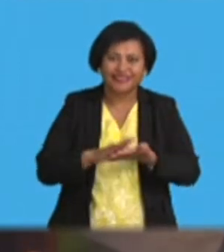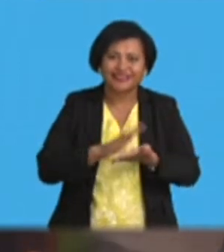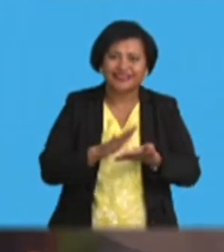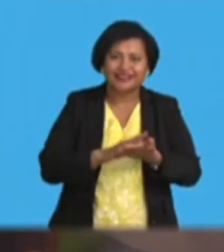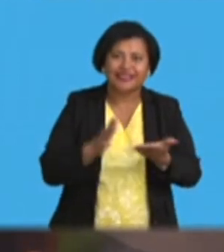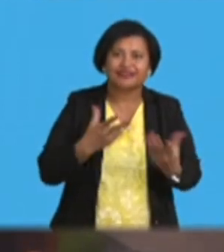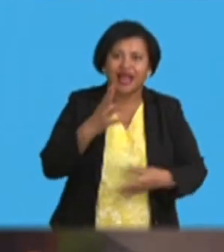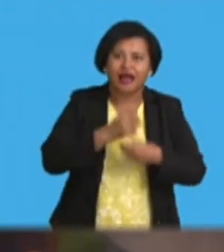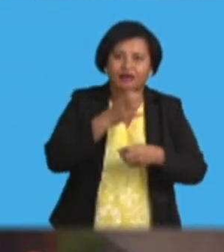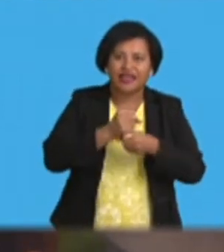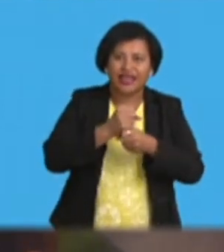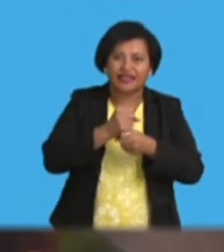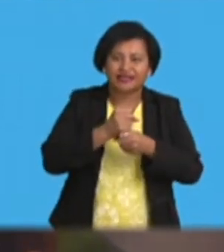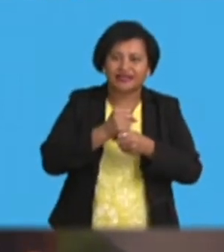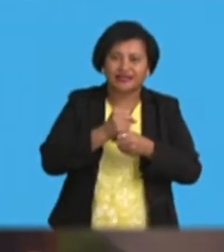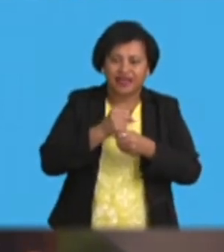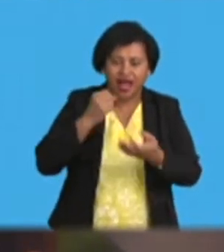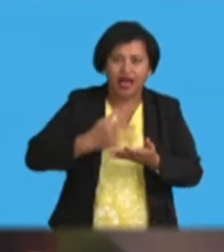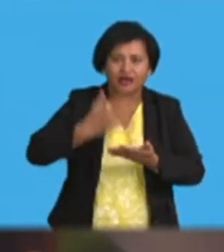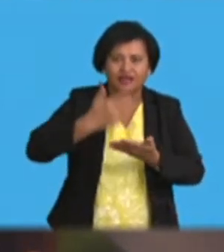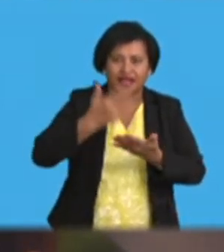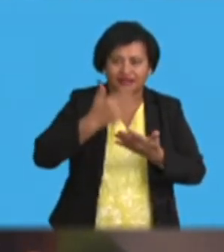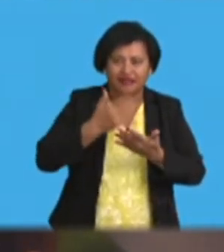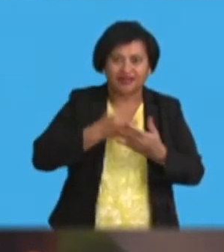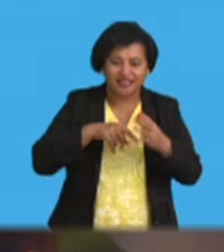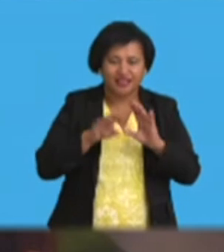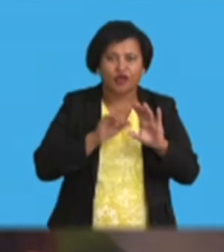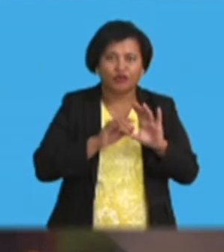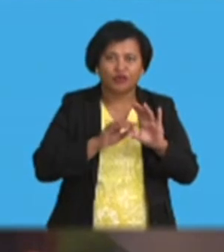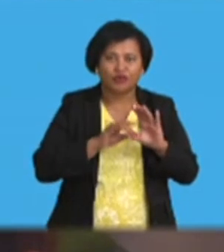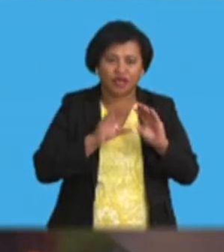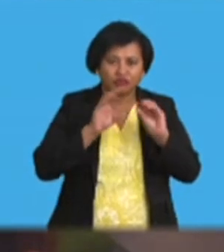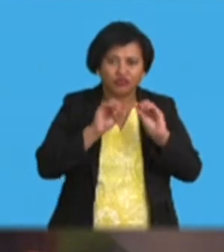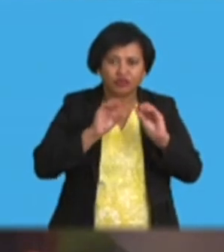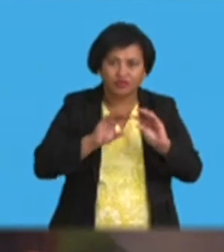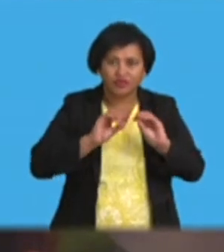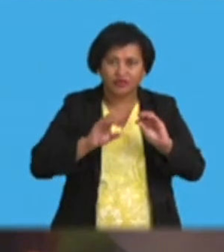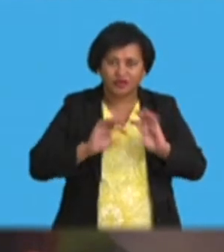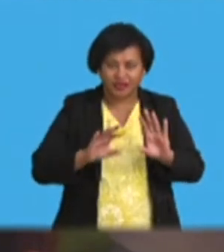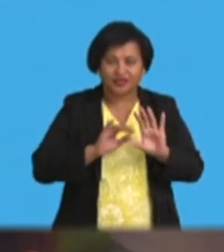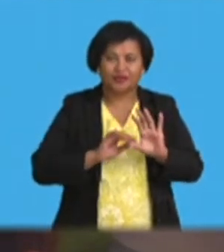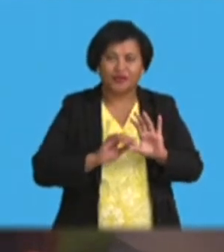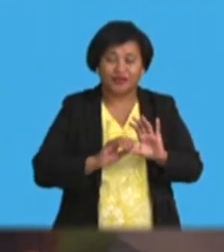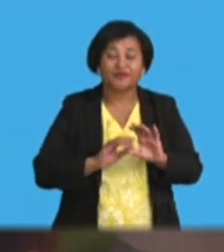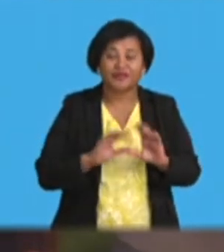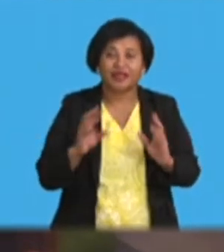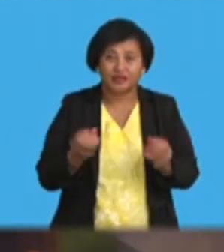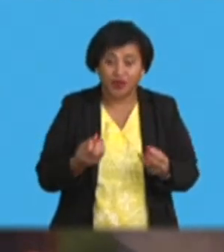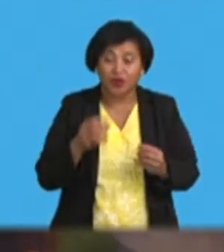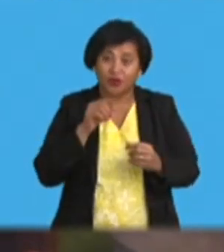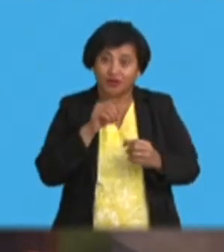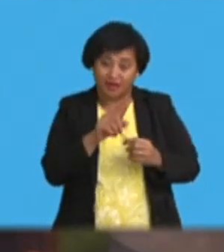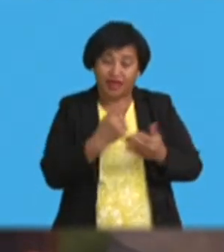people that are actually registered as unemployed in the National Employment Centre database. As a result of that